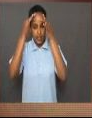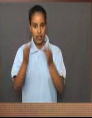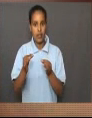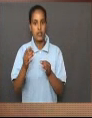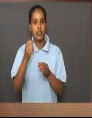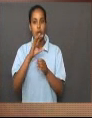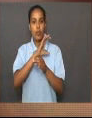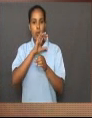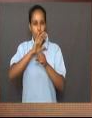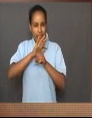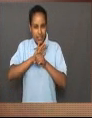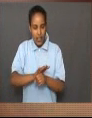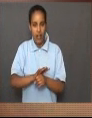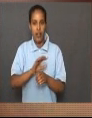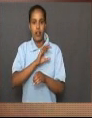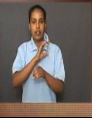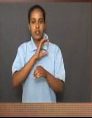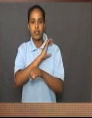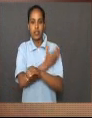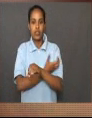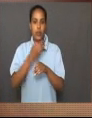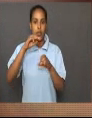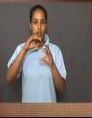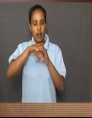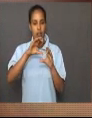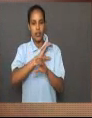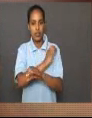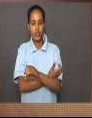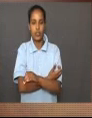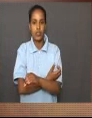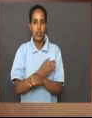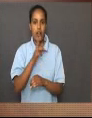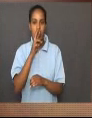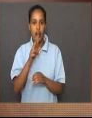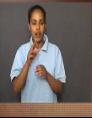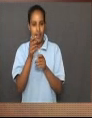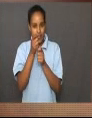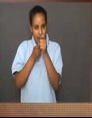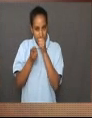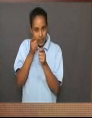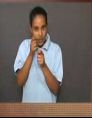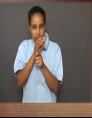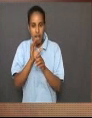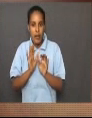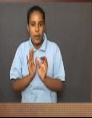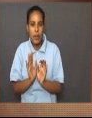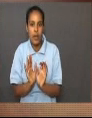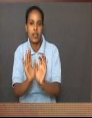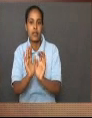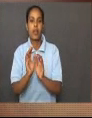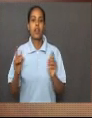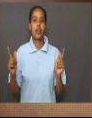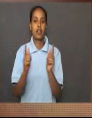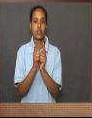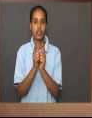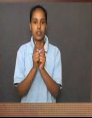the potential energy part of internal energy are the attractive and repulsive